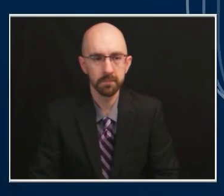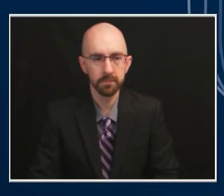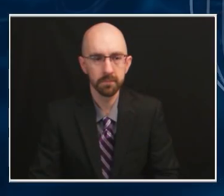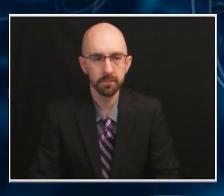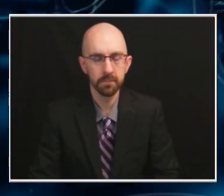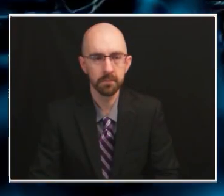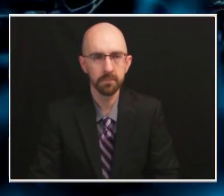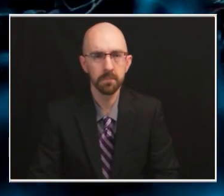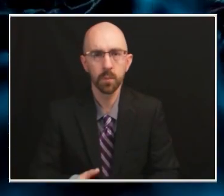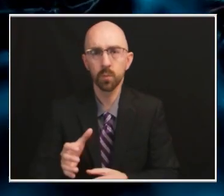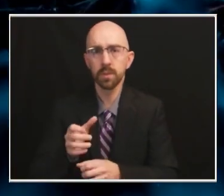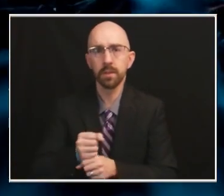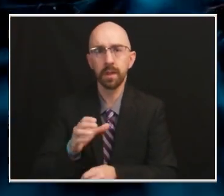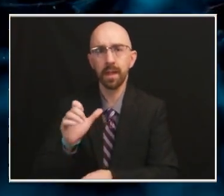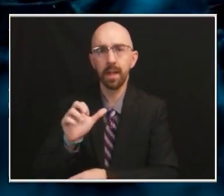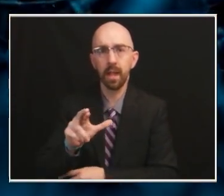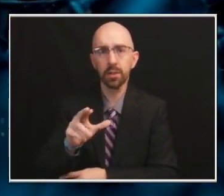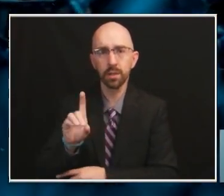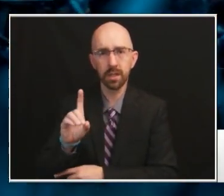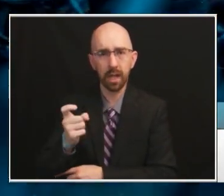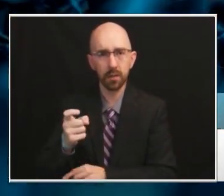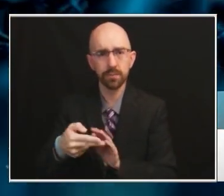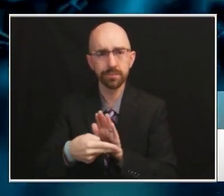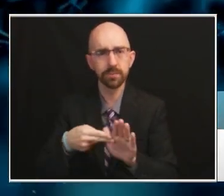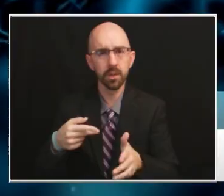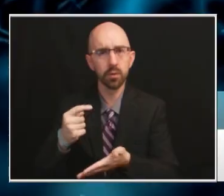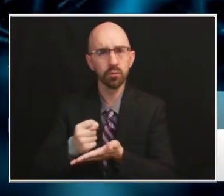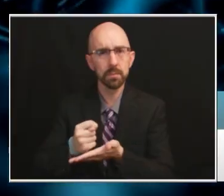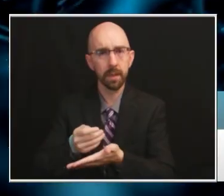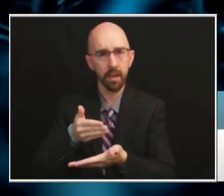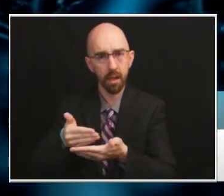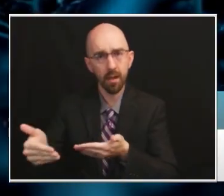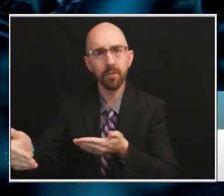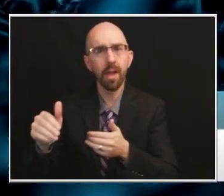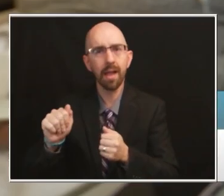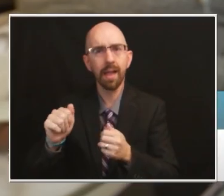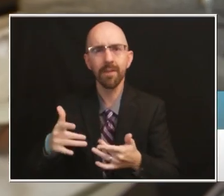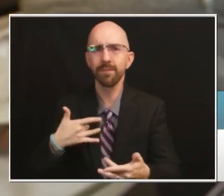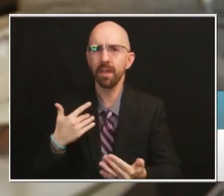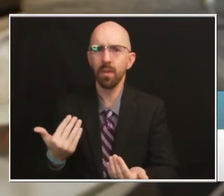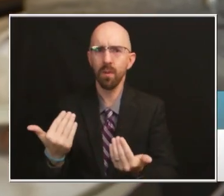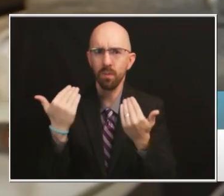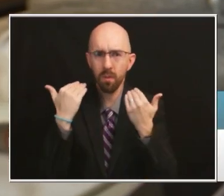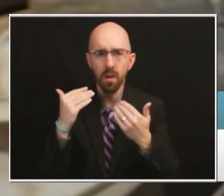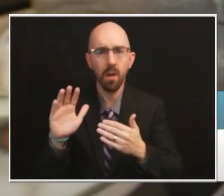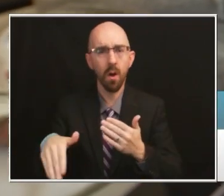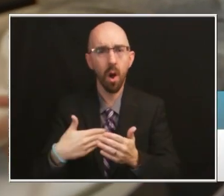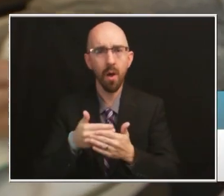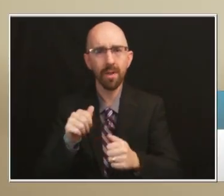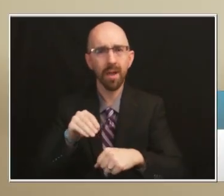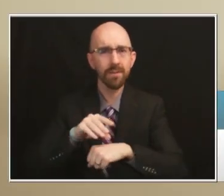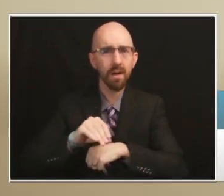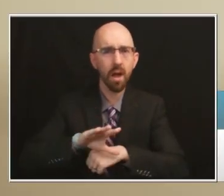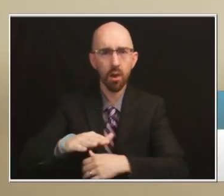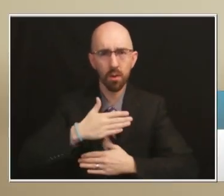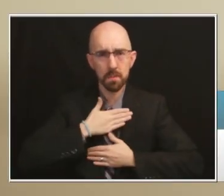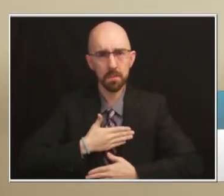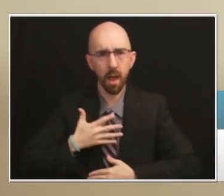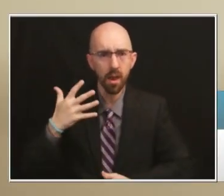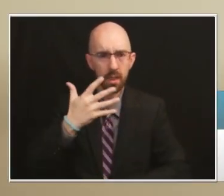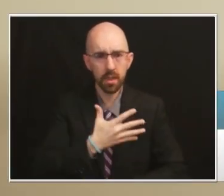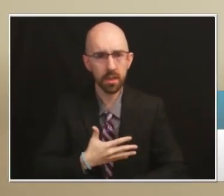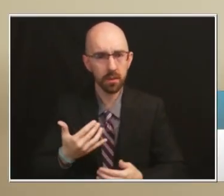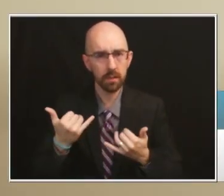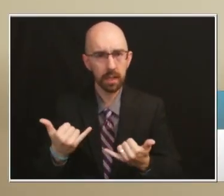Receiving a cancer diagnosis and the treatment that follows can be all-consuming, and all of it can affect various parts of your body. So today